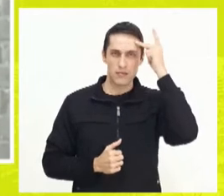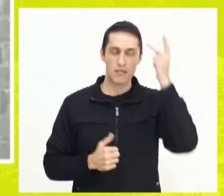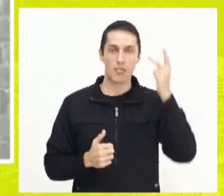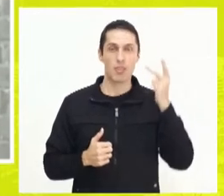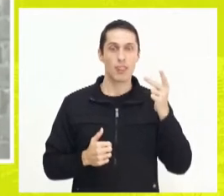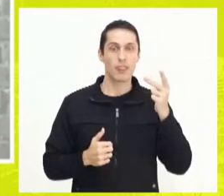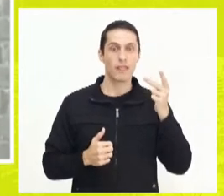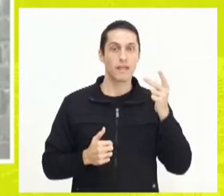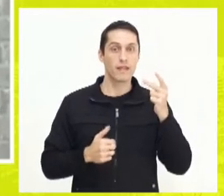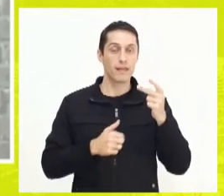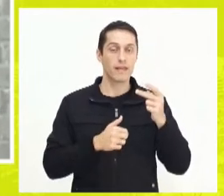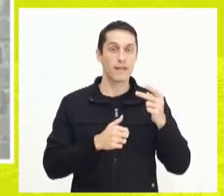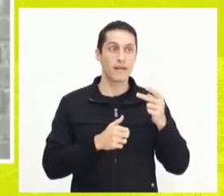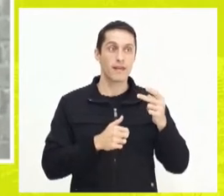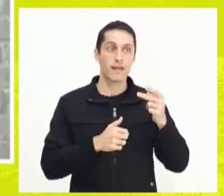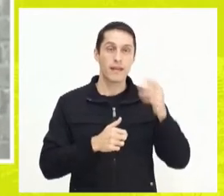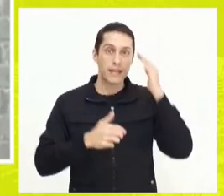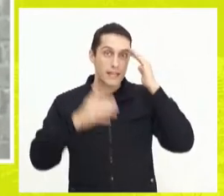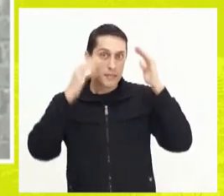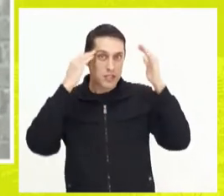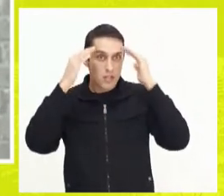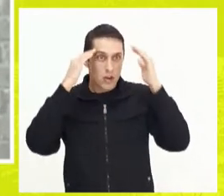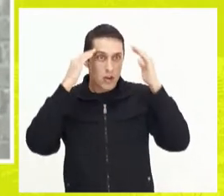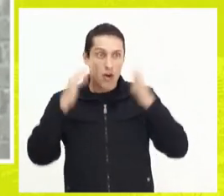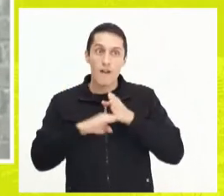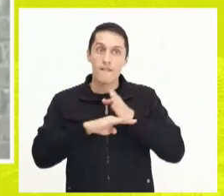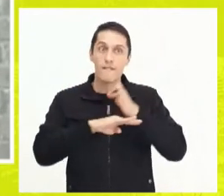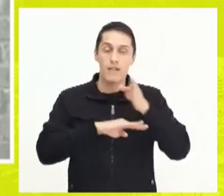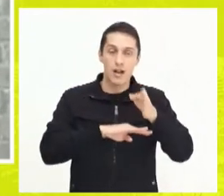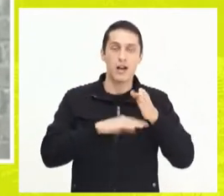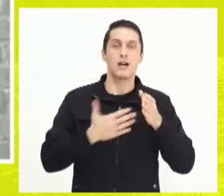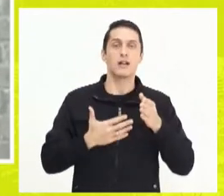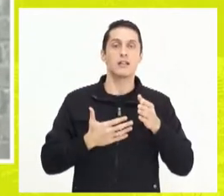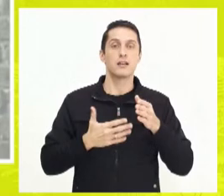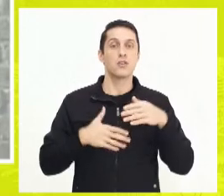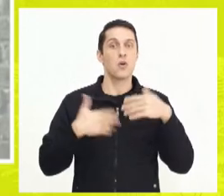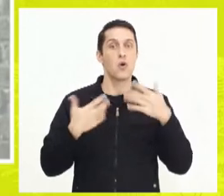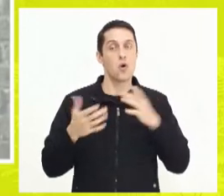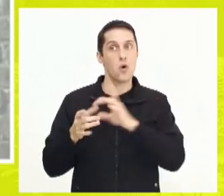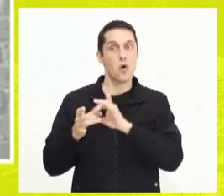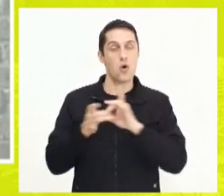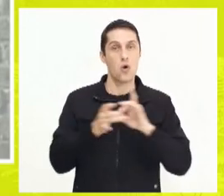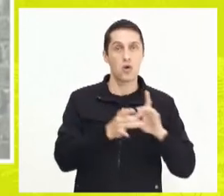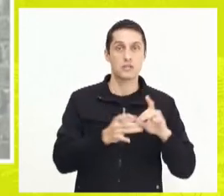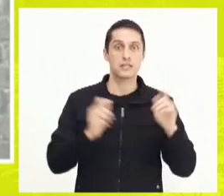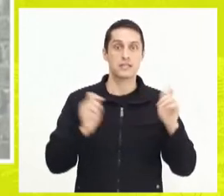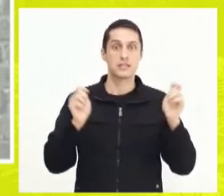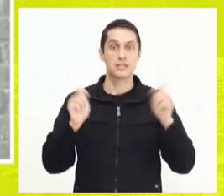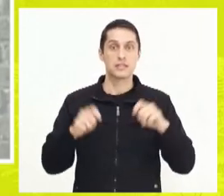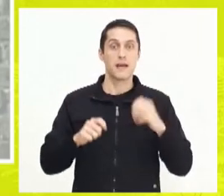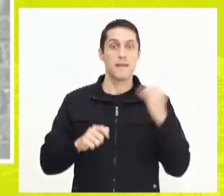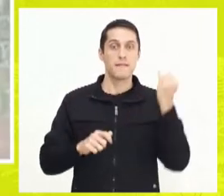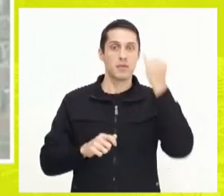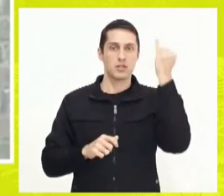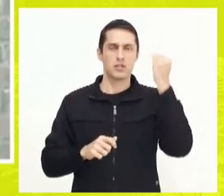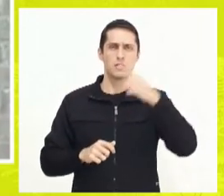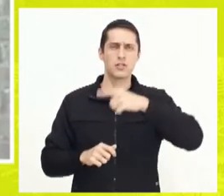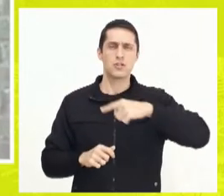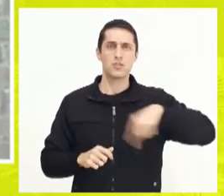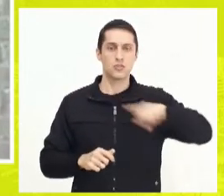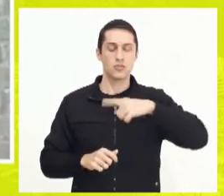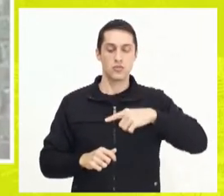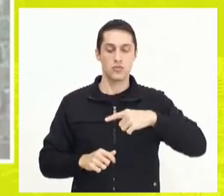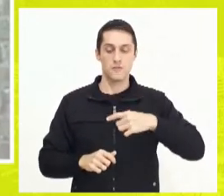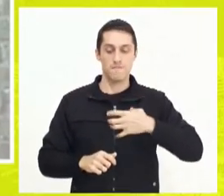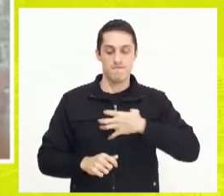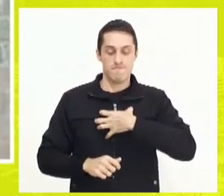for the person to be able to talk about this in therapy or any other context that's really important for you not